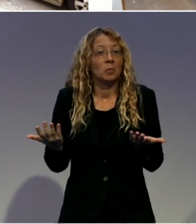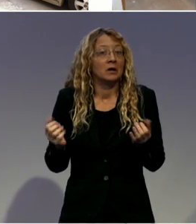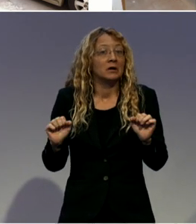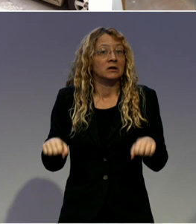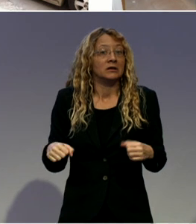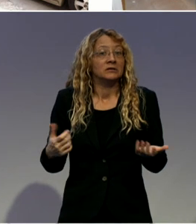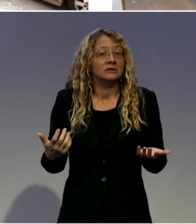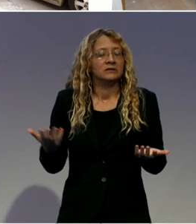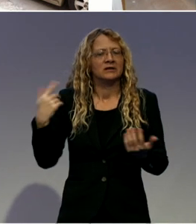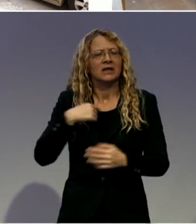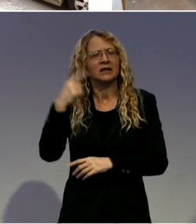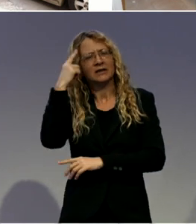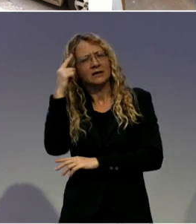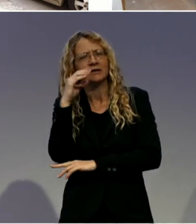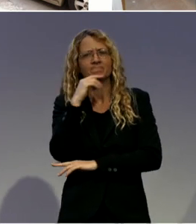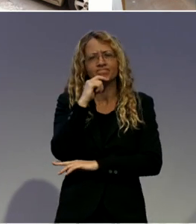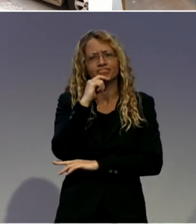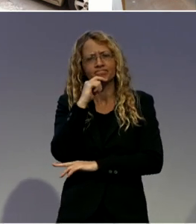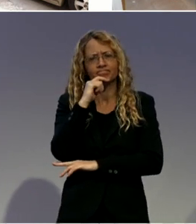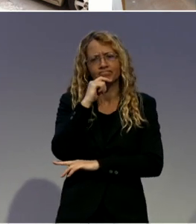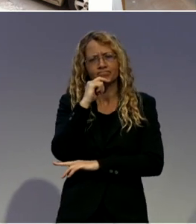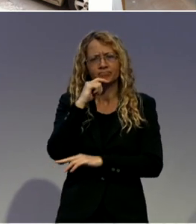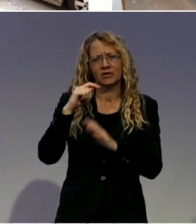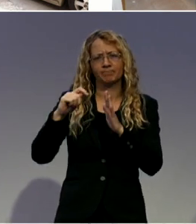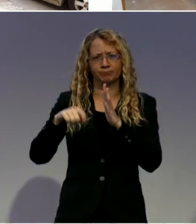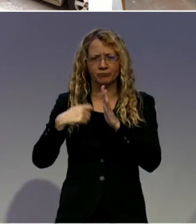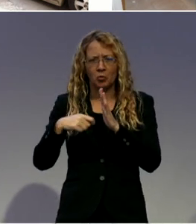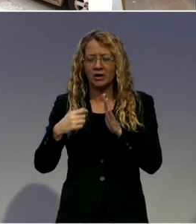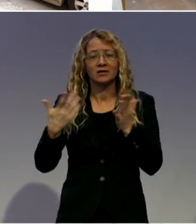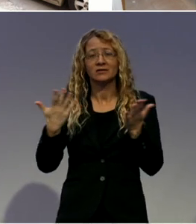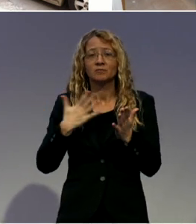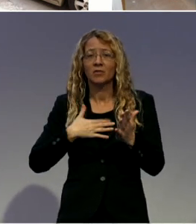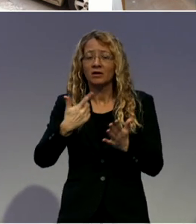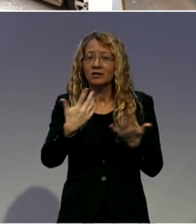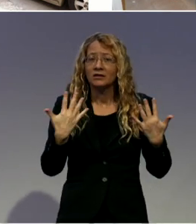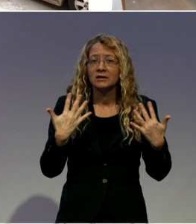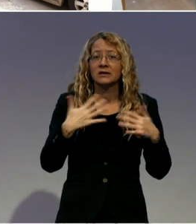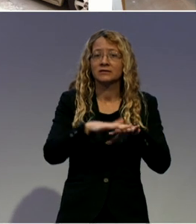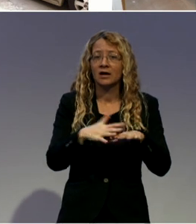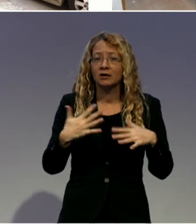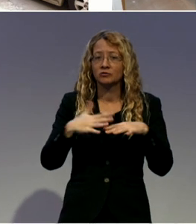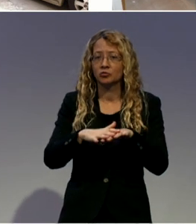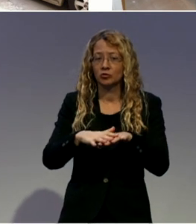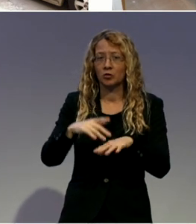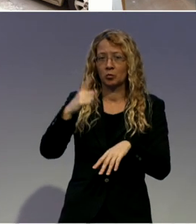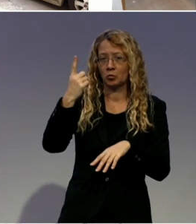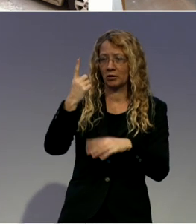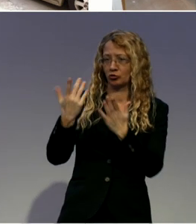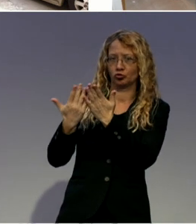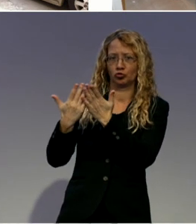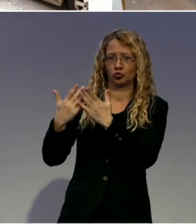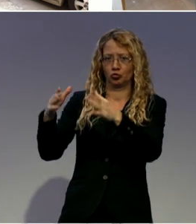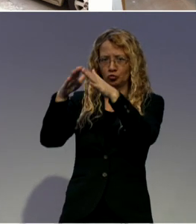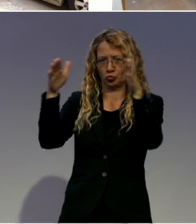Integration of Children with Disability in Standard School. And we started to promote, to develop a system to make them possible for